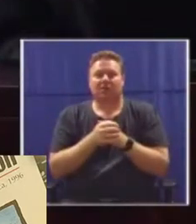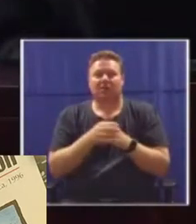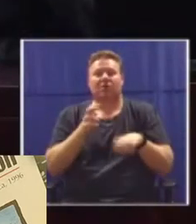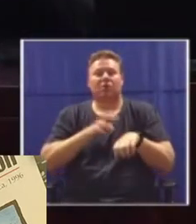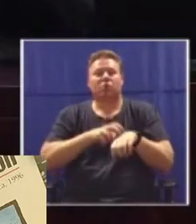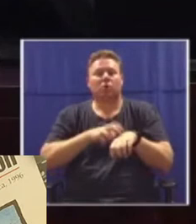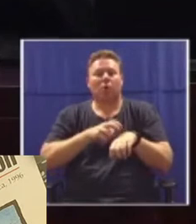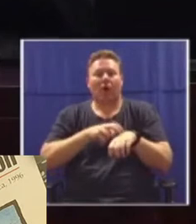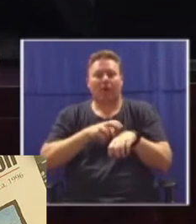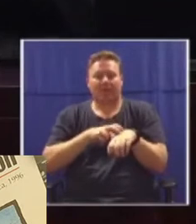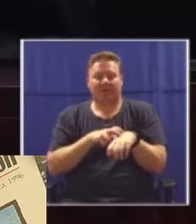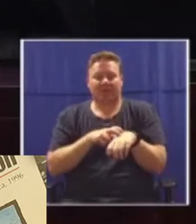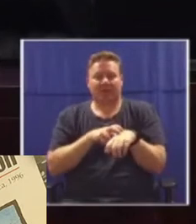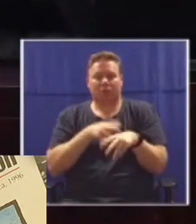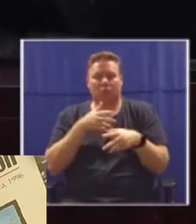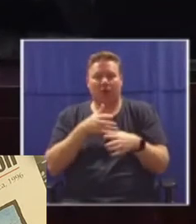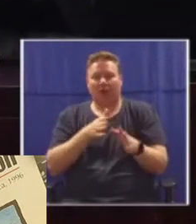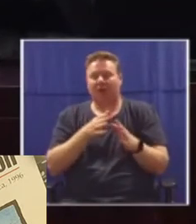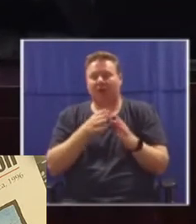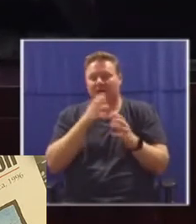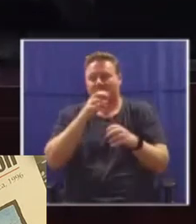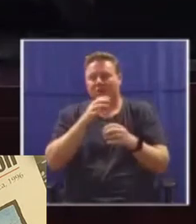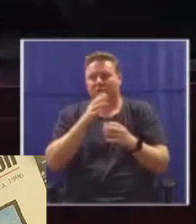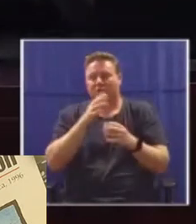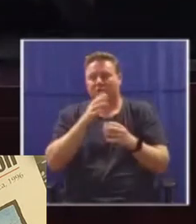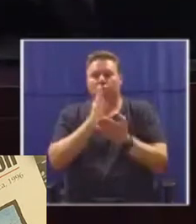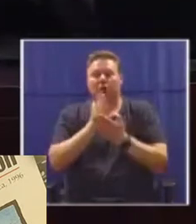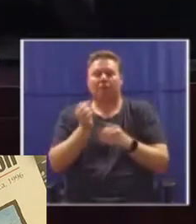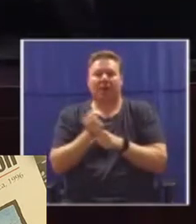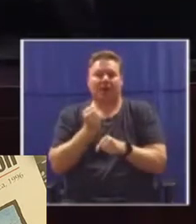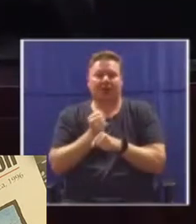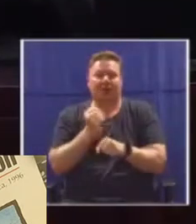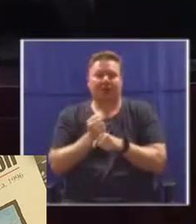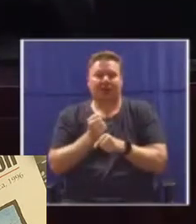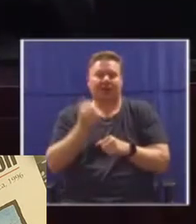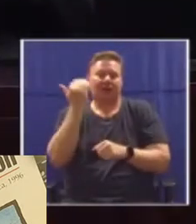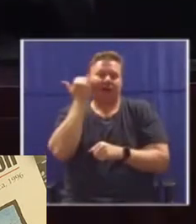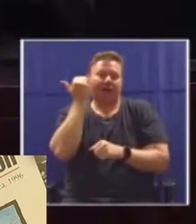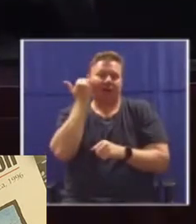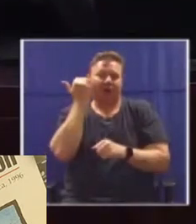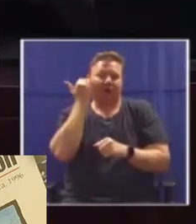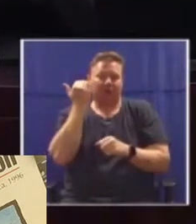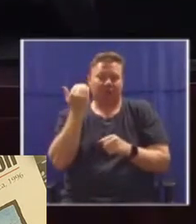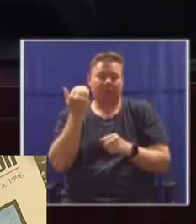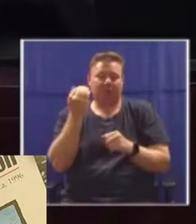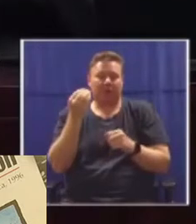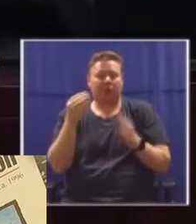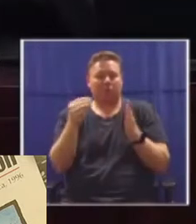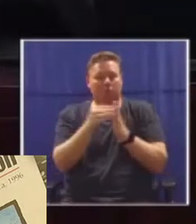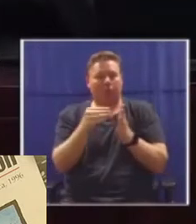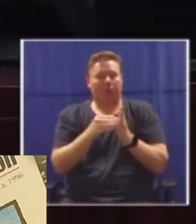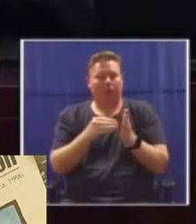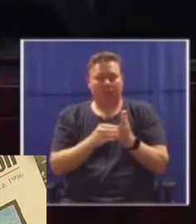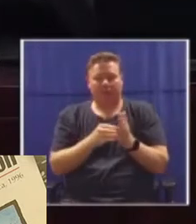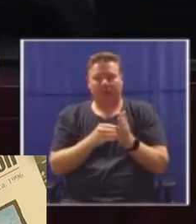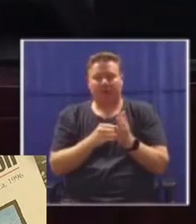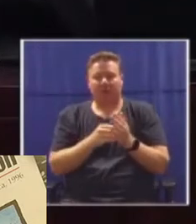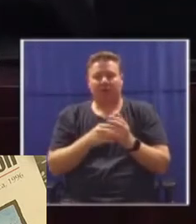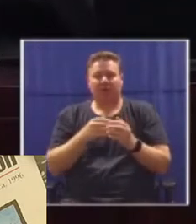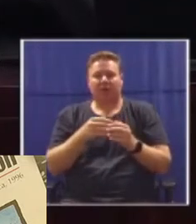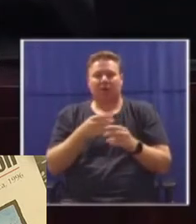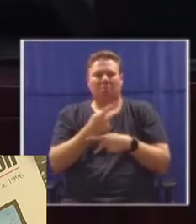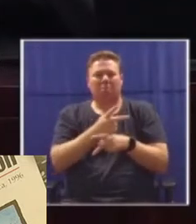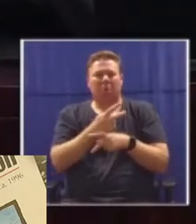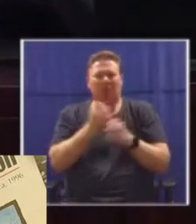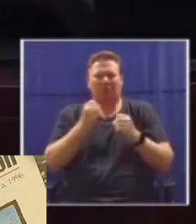the convention requires that the state put measures in place regarding the discharge of sewage in the sea from